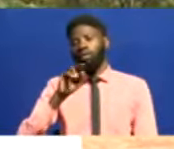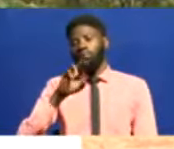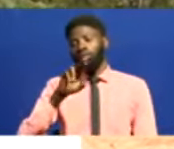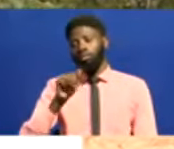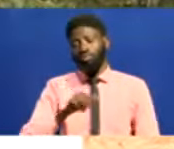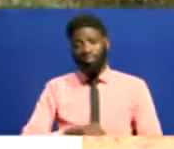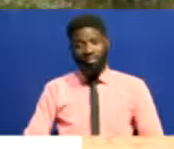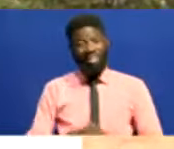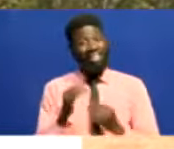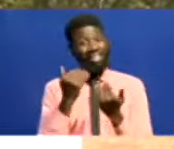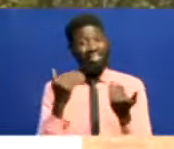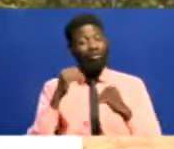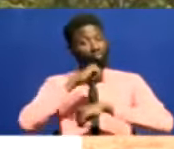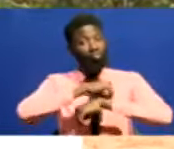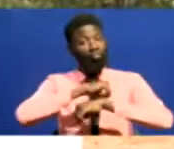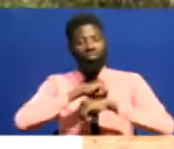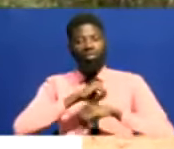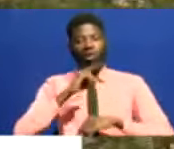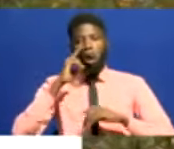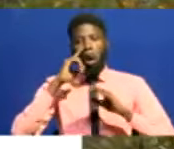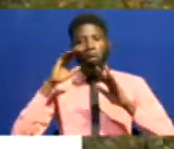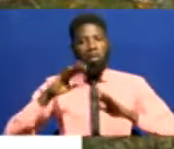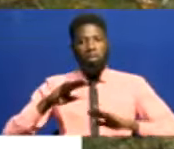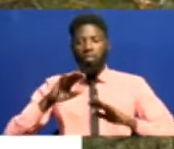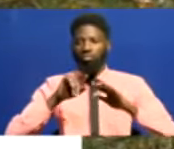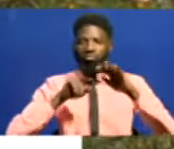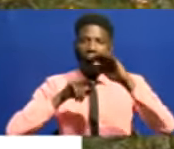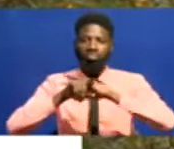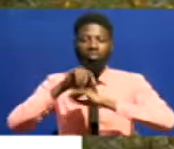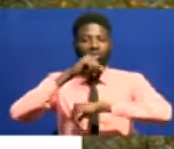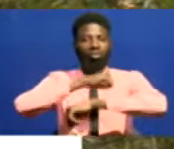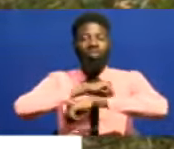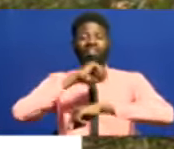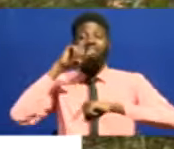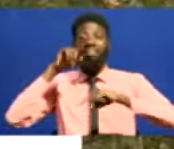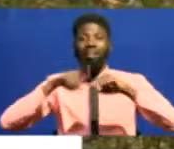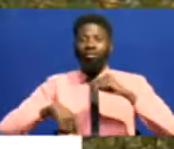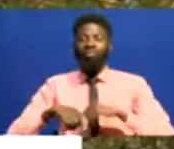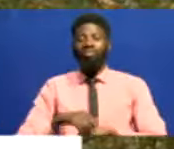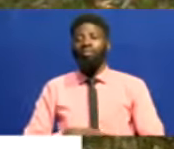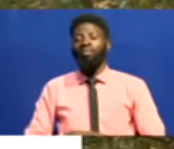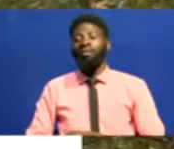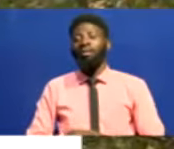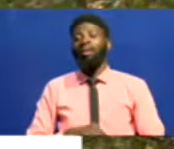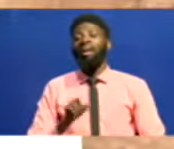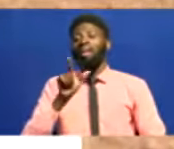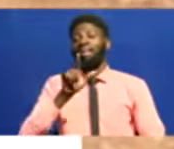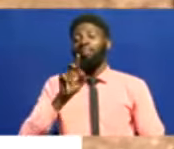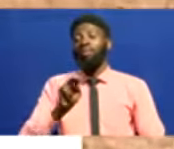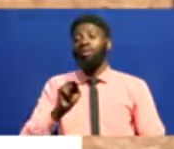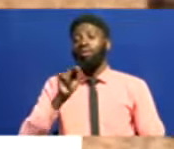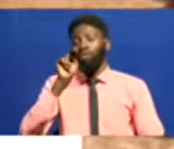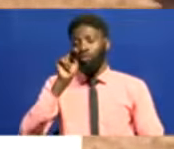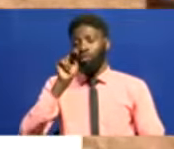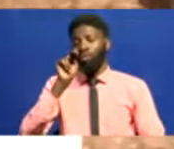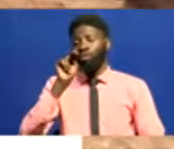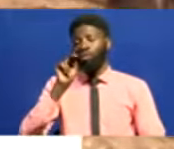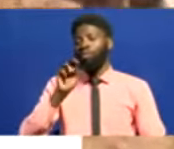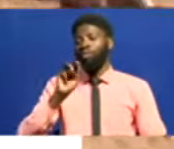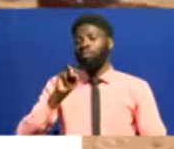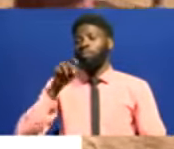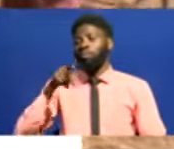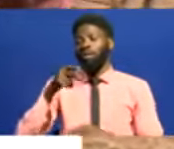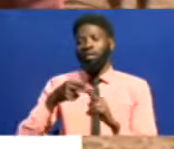access their institutions of learning. Laikipia North Sara Korere distributed food to the affected